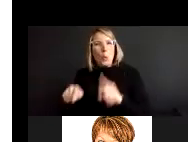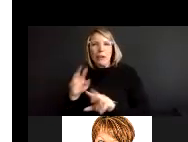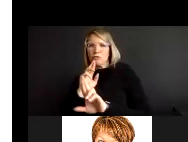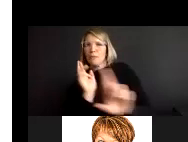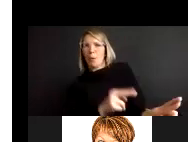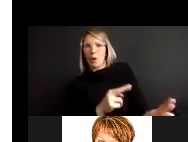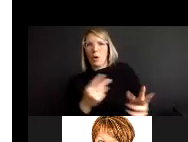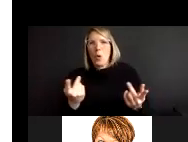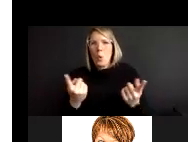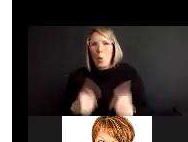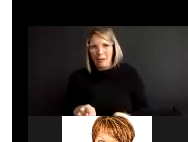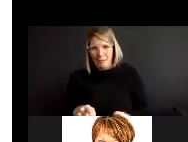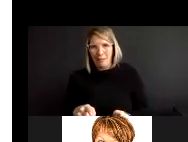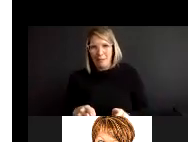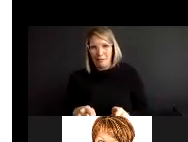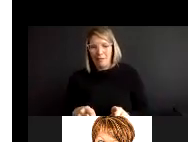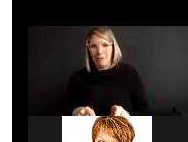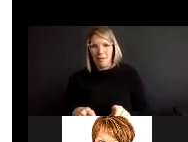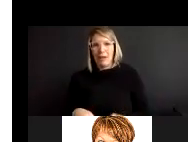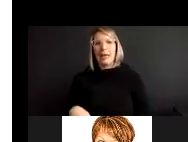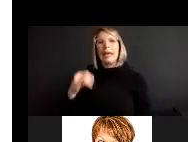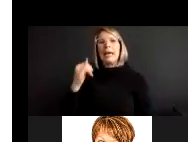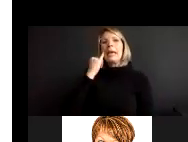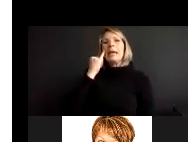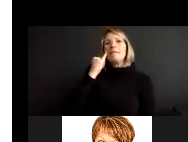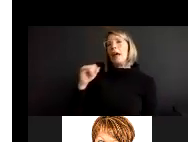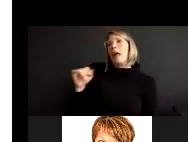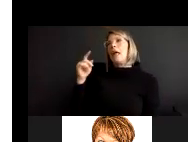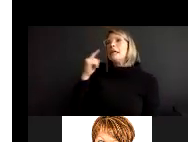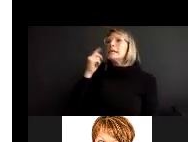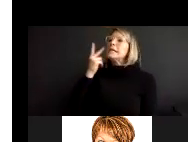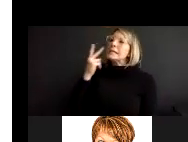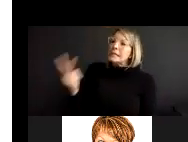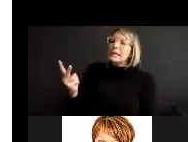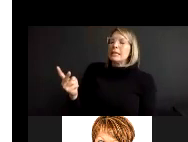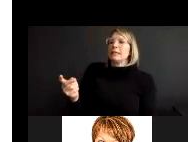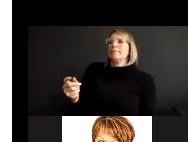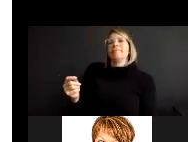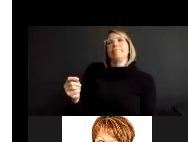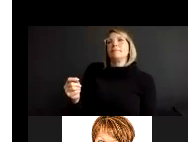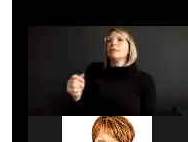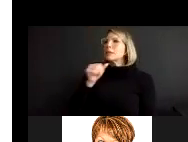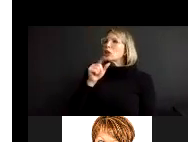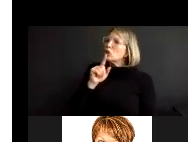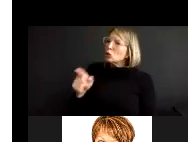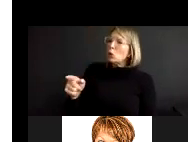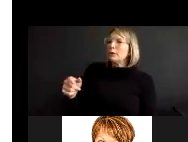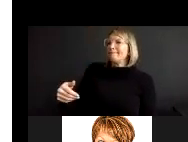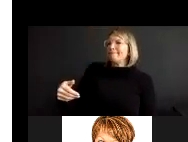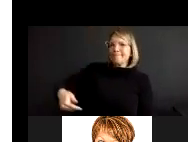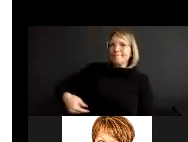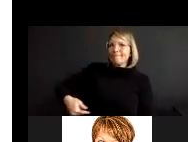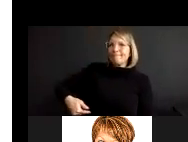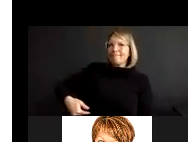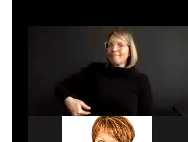there. If you think the adult is abused or neglected or self-neglecting and you're not sure they really understand it, you have